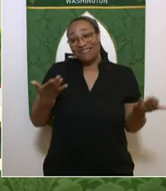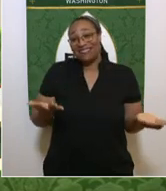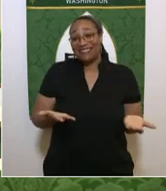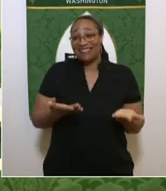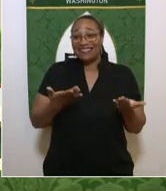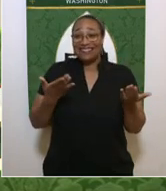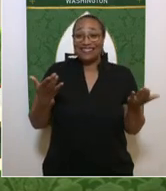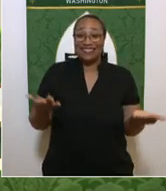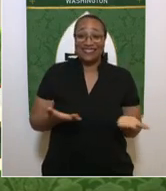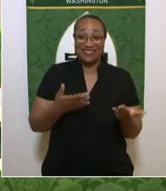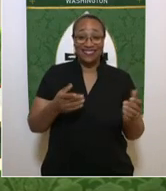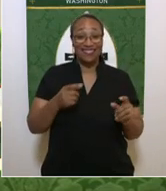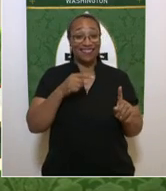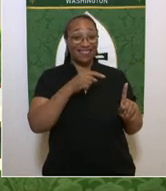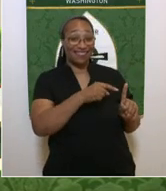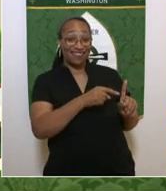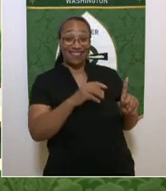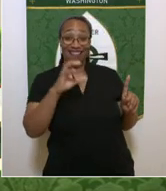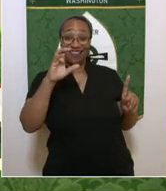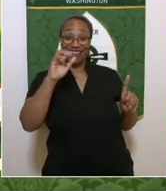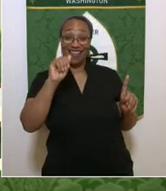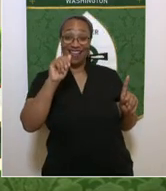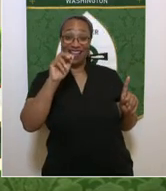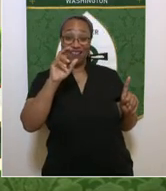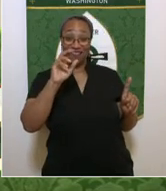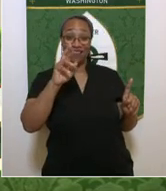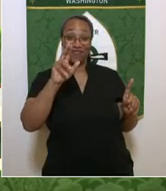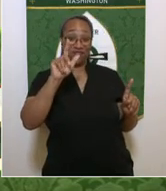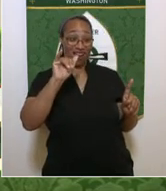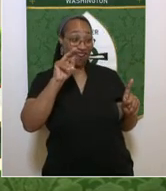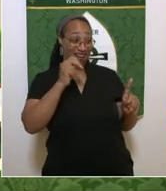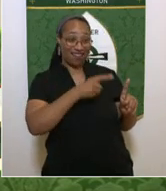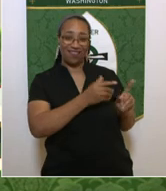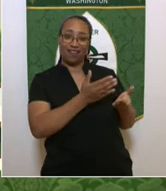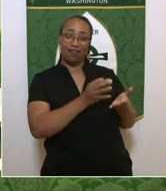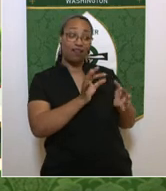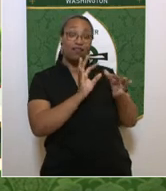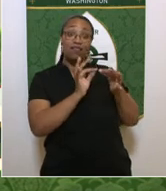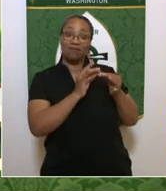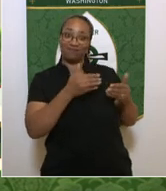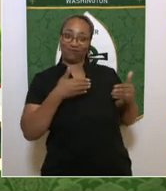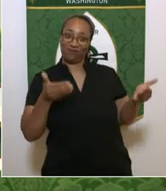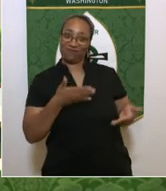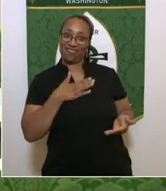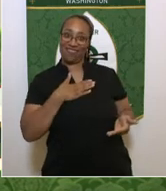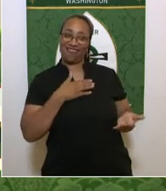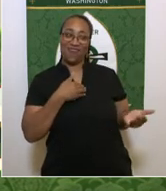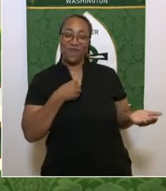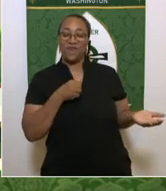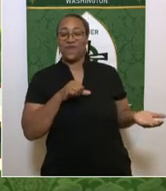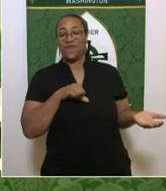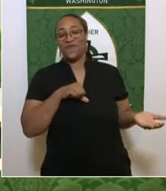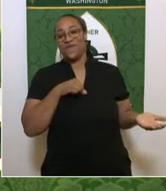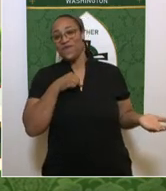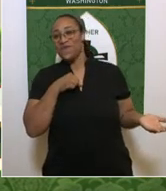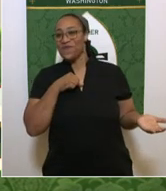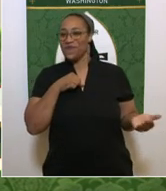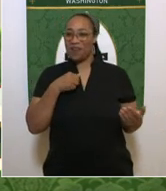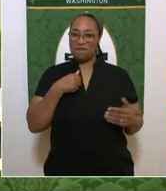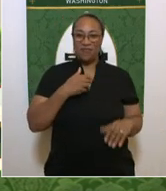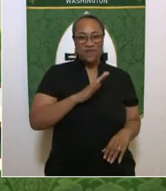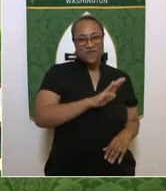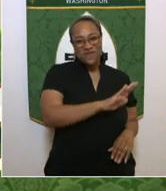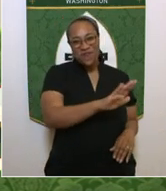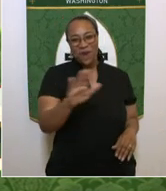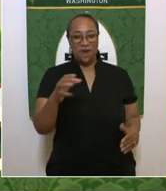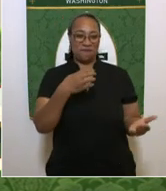a lovely introduction, I'm proud to be here as your mayor of Washington,